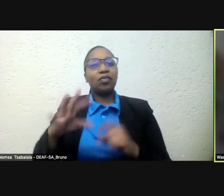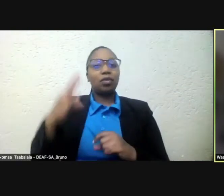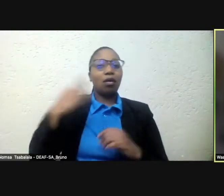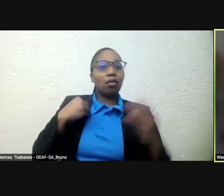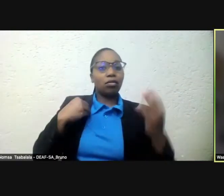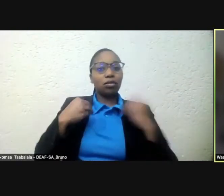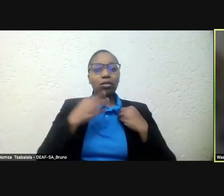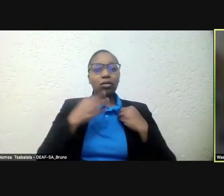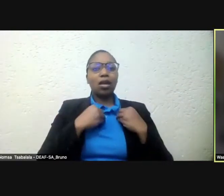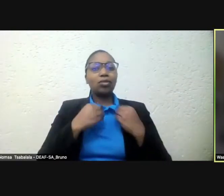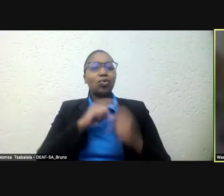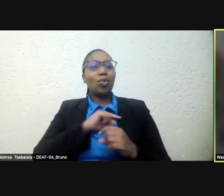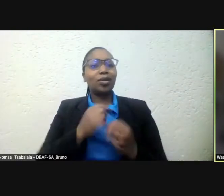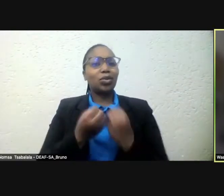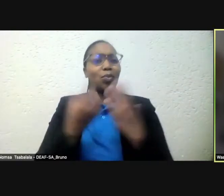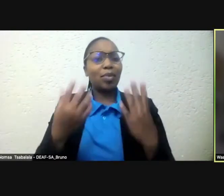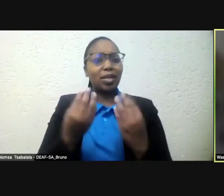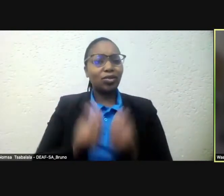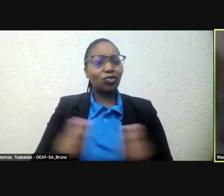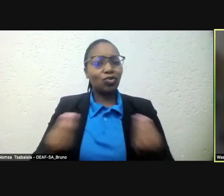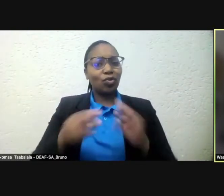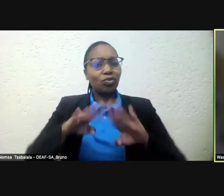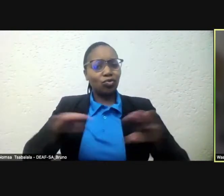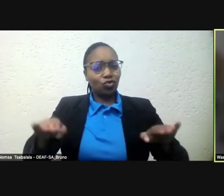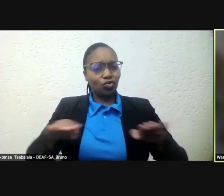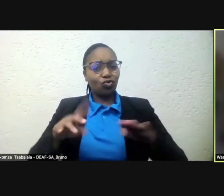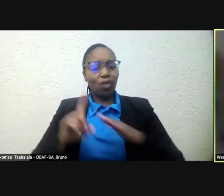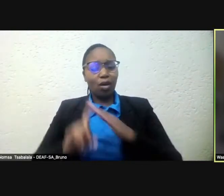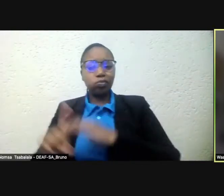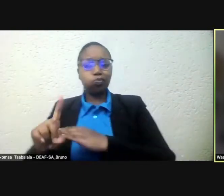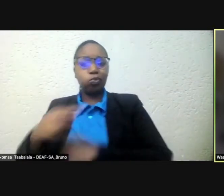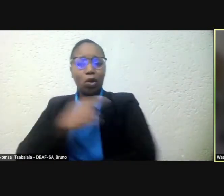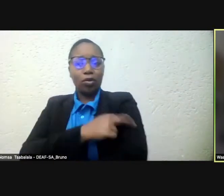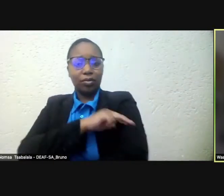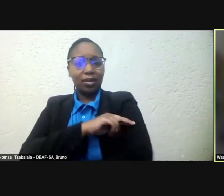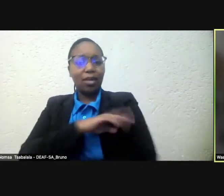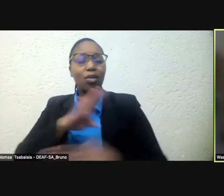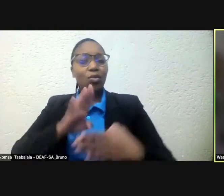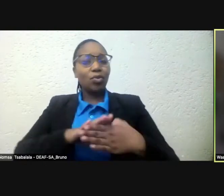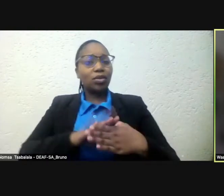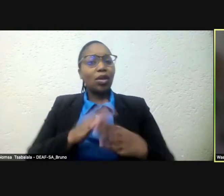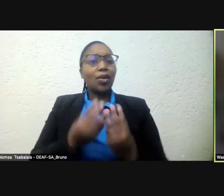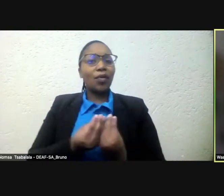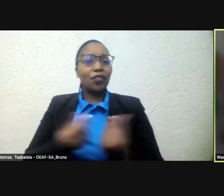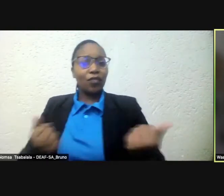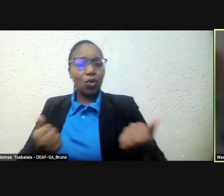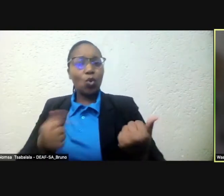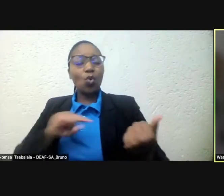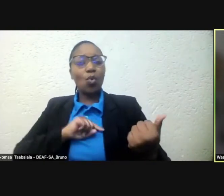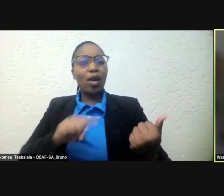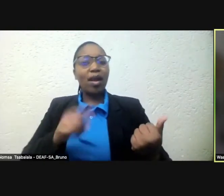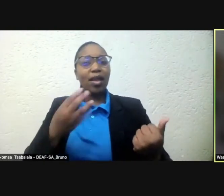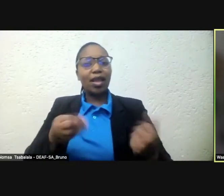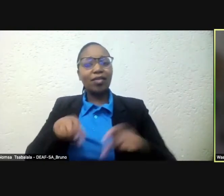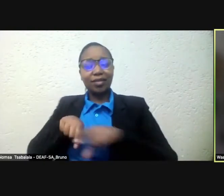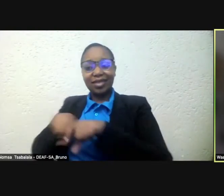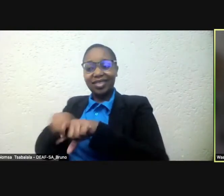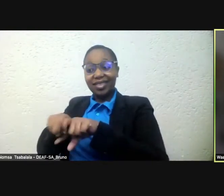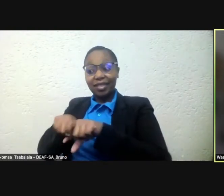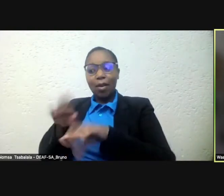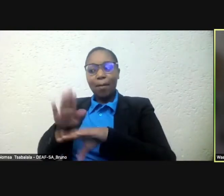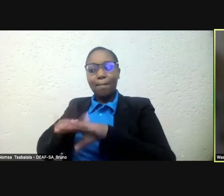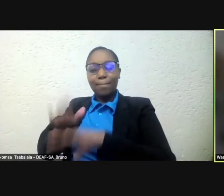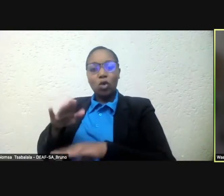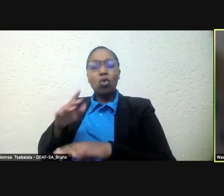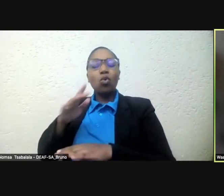in hospital. There's a few reasons, like I said before, there's a lot more testing in the hospitals of all